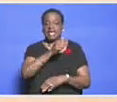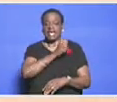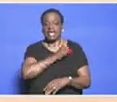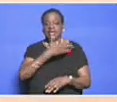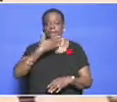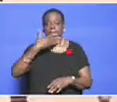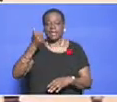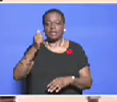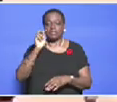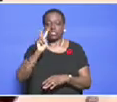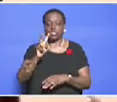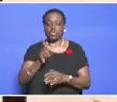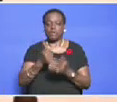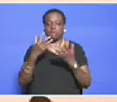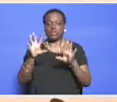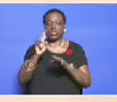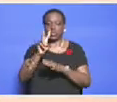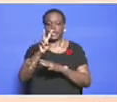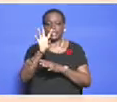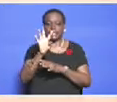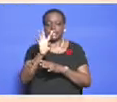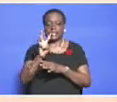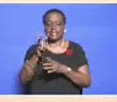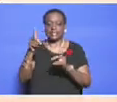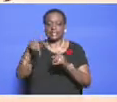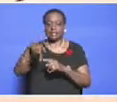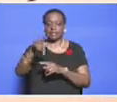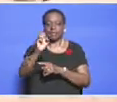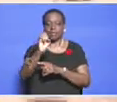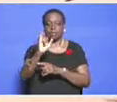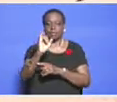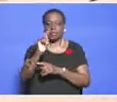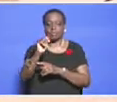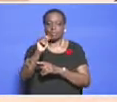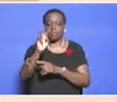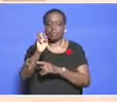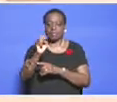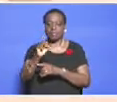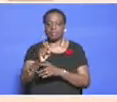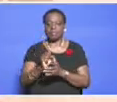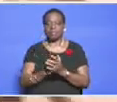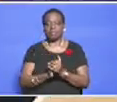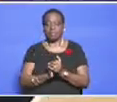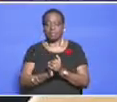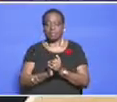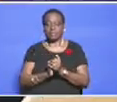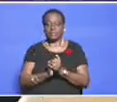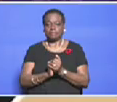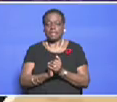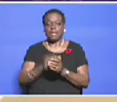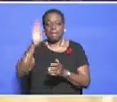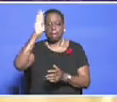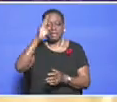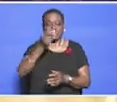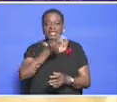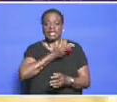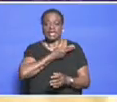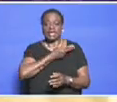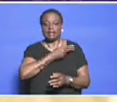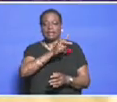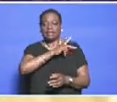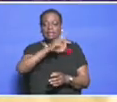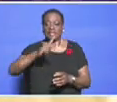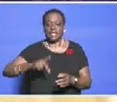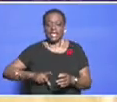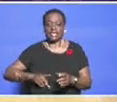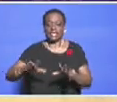finishing with 26 points, 13 rebounds, 3 blocks, and the win. The Suns will face OKC next. Buddy Hield and the Kings taking on LeBron